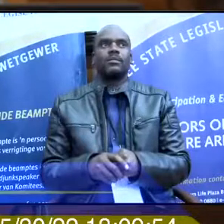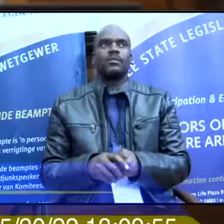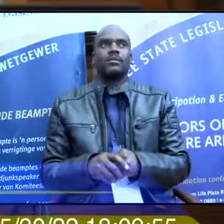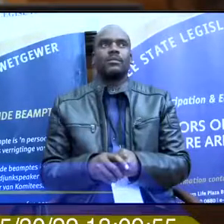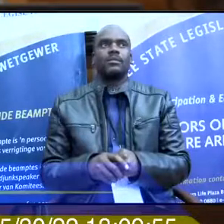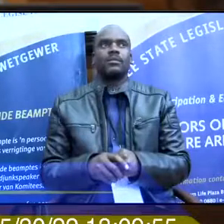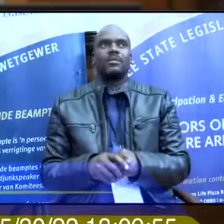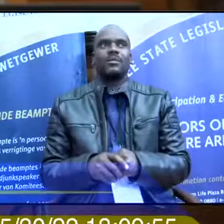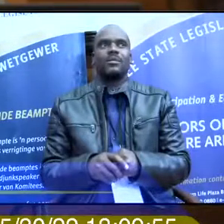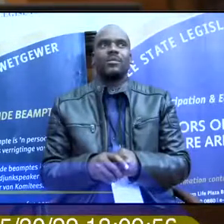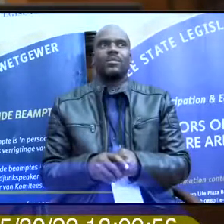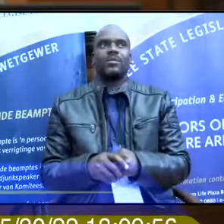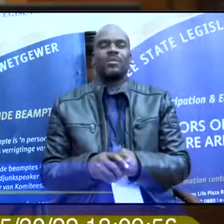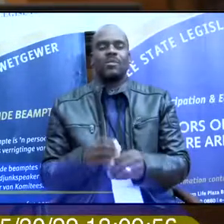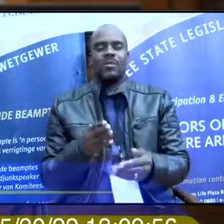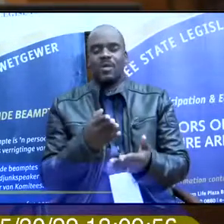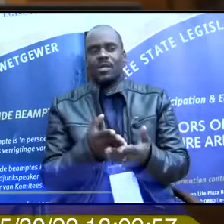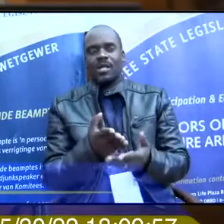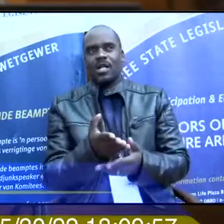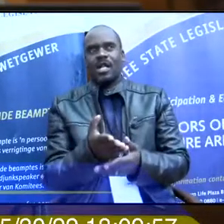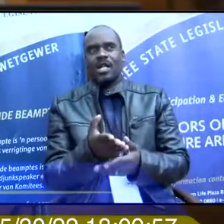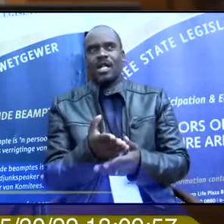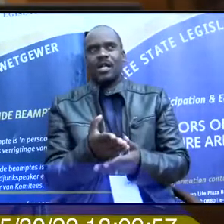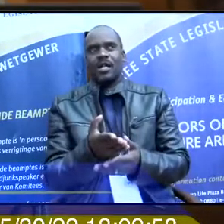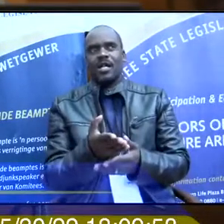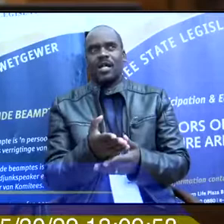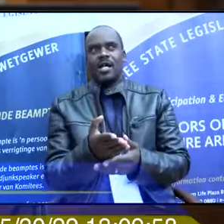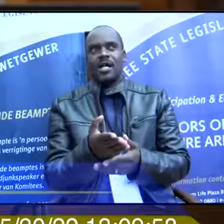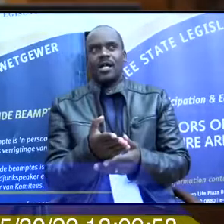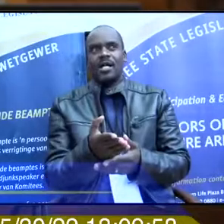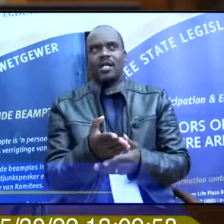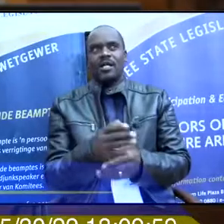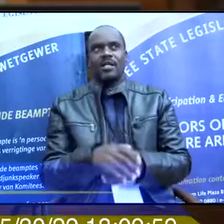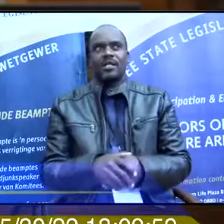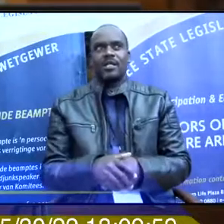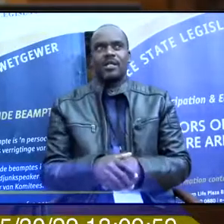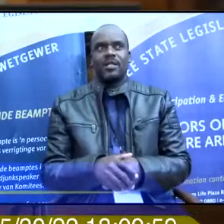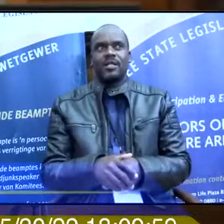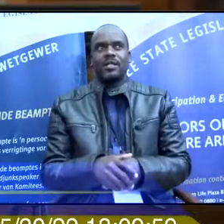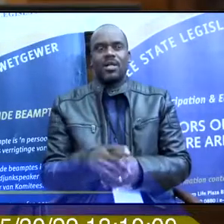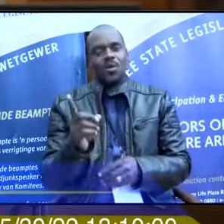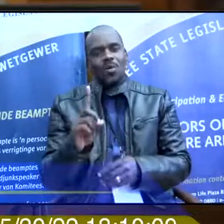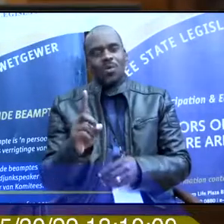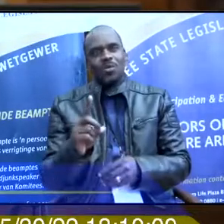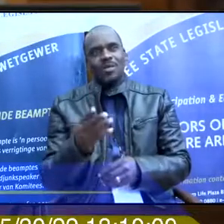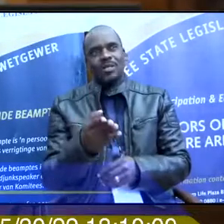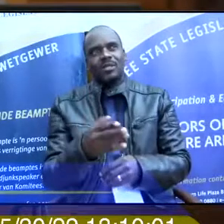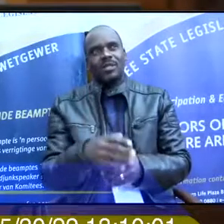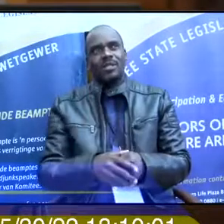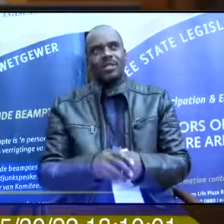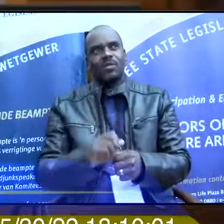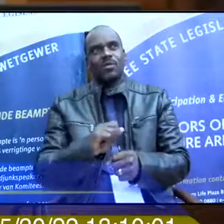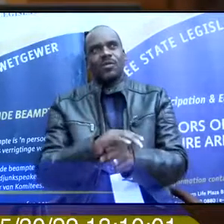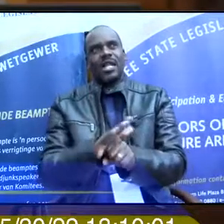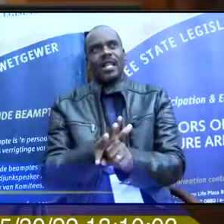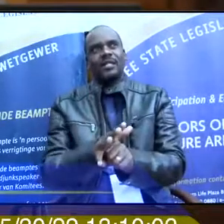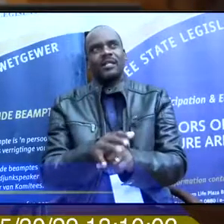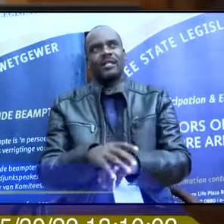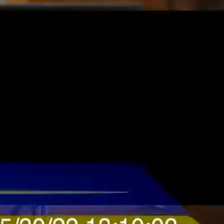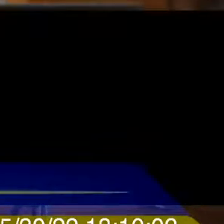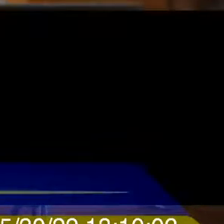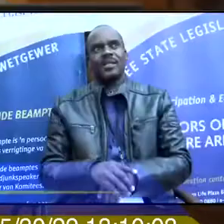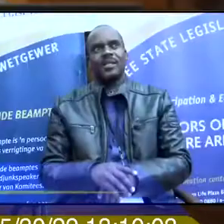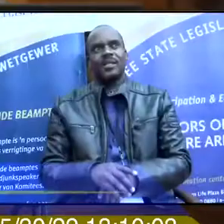the situation we found ourselves in particularly here in the free state what we saw during convert 19 just to